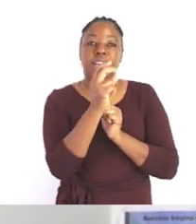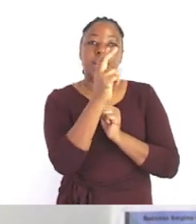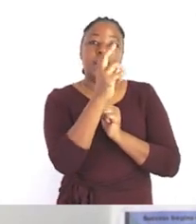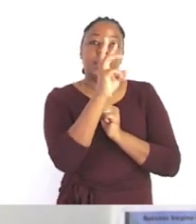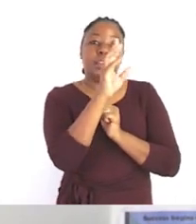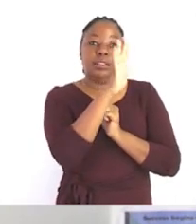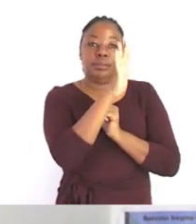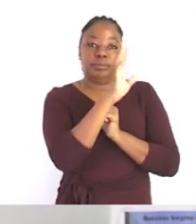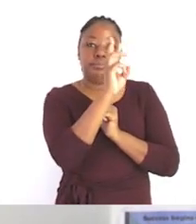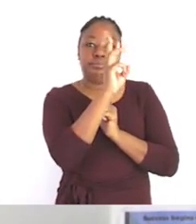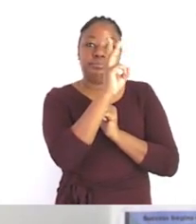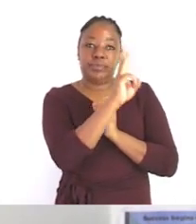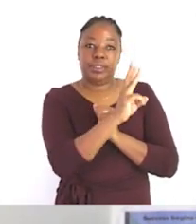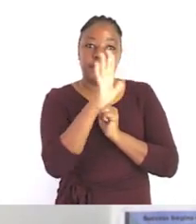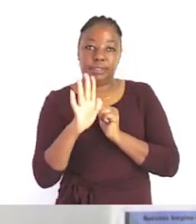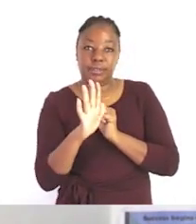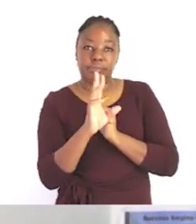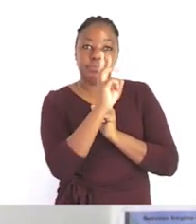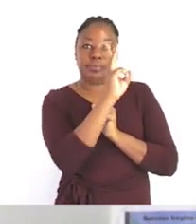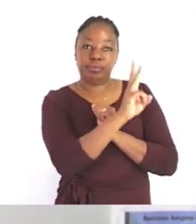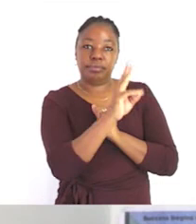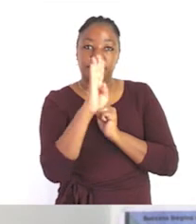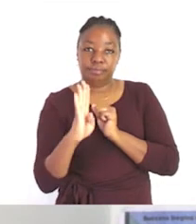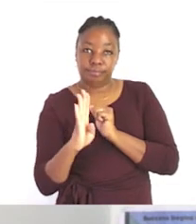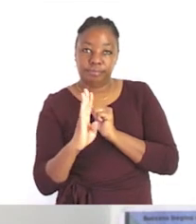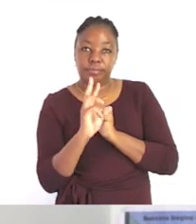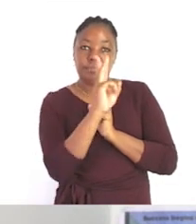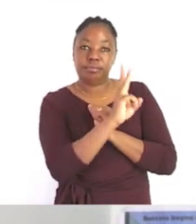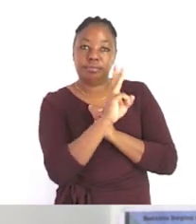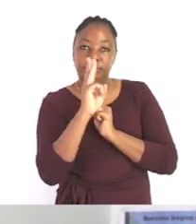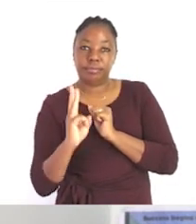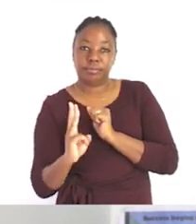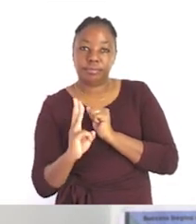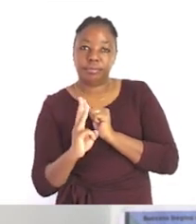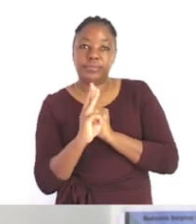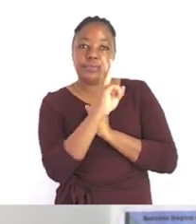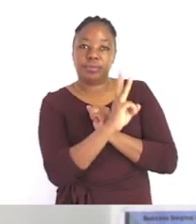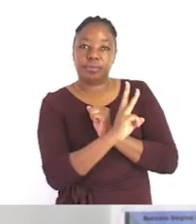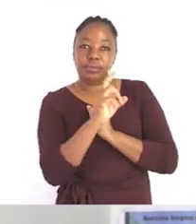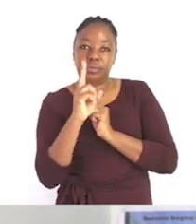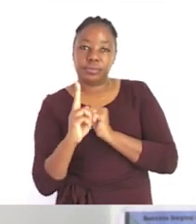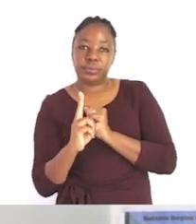35, 34, 33, 32,